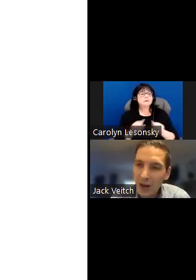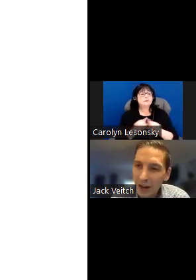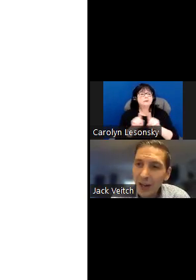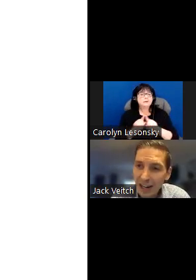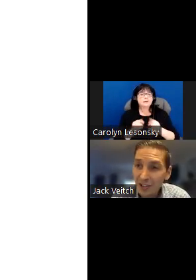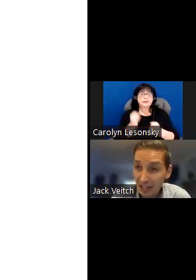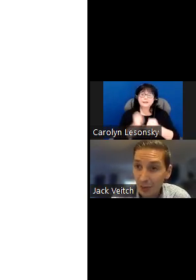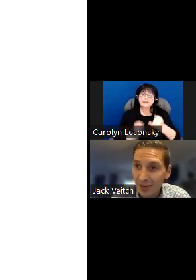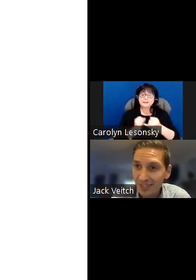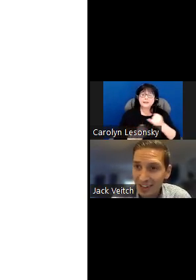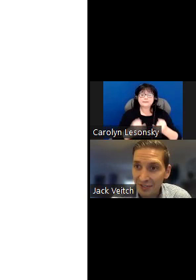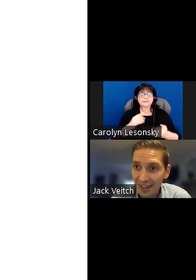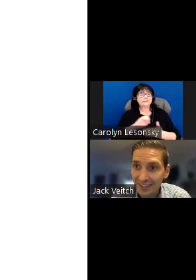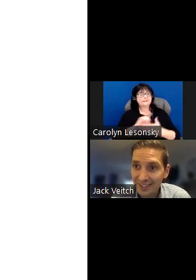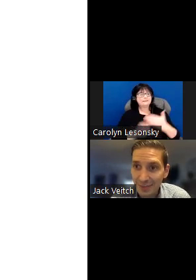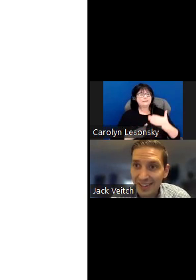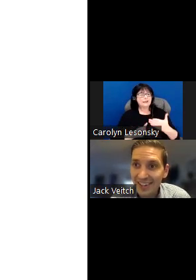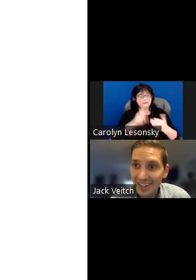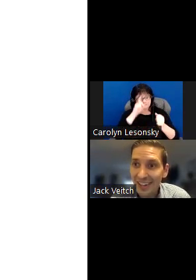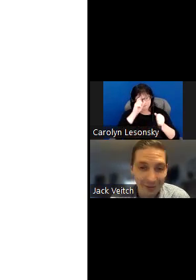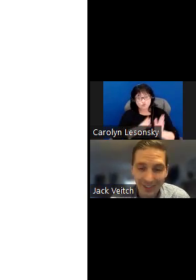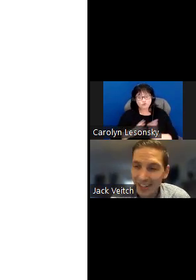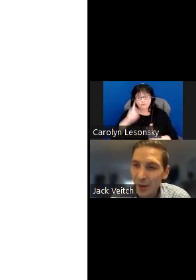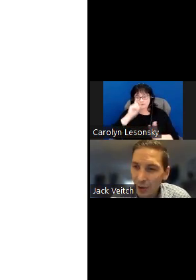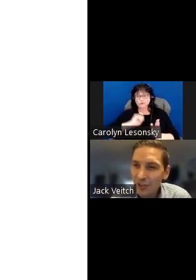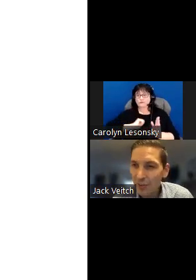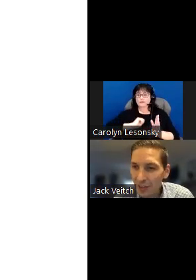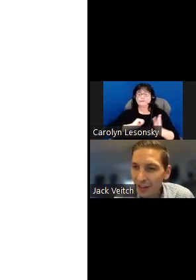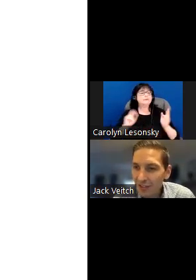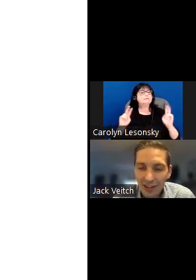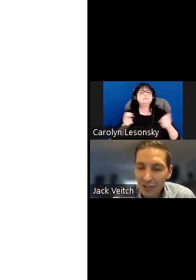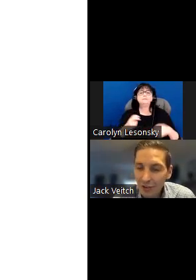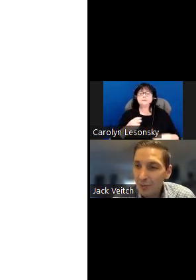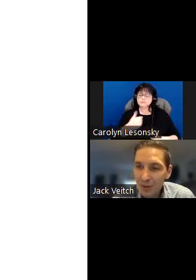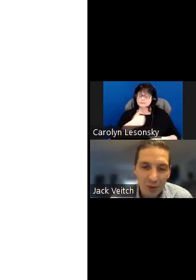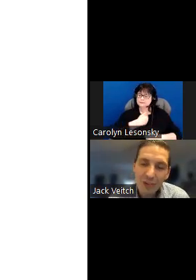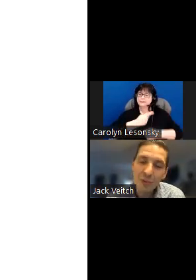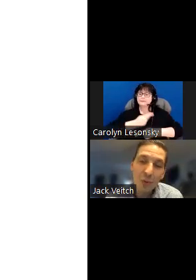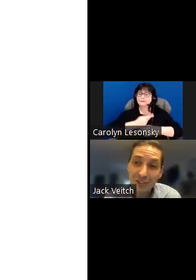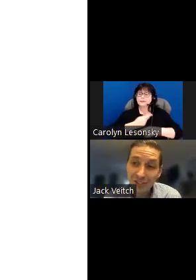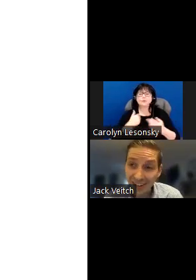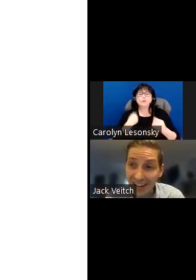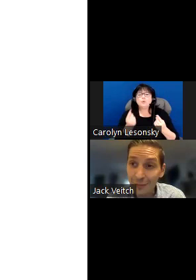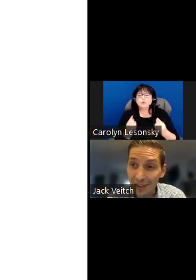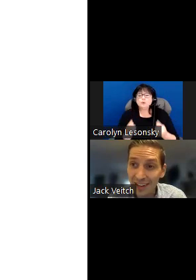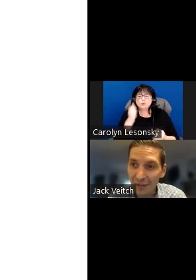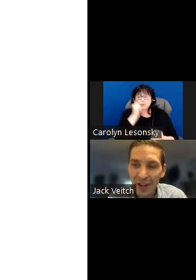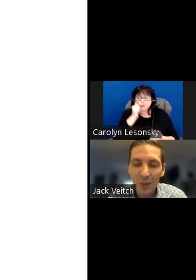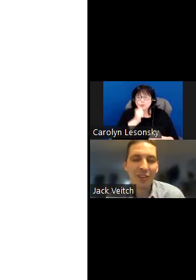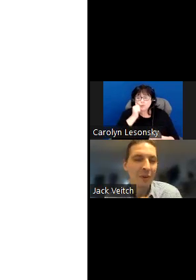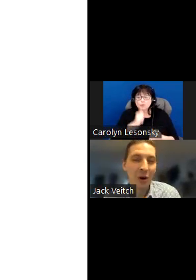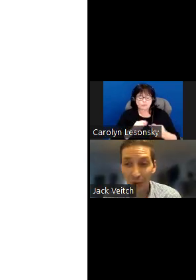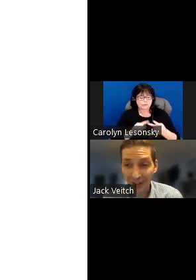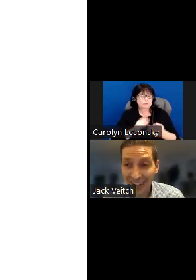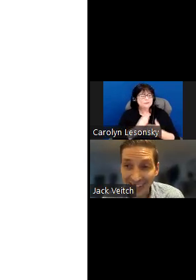strategies. So how do I actually implement self-care in my day-to-day life? What are some things I can do to be well? What are some questions I can ask